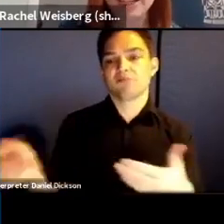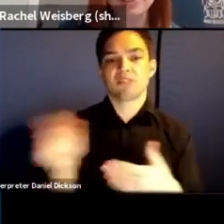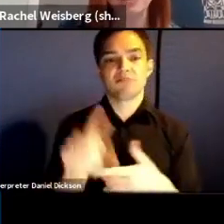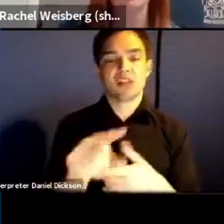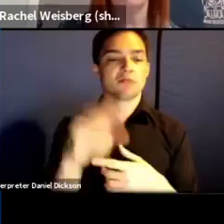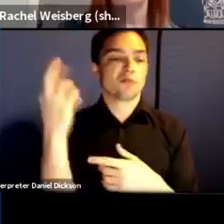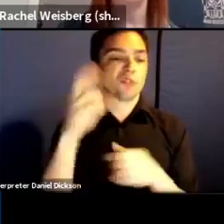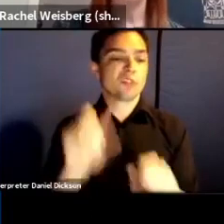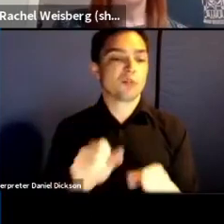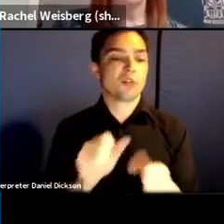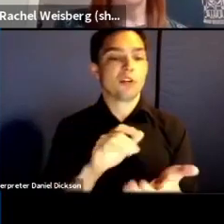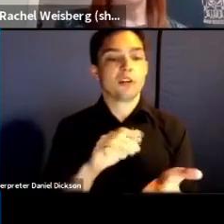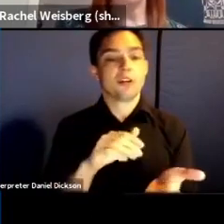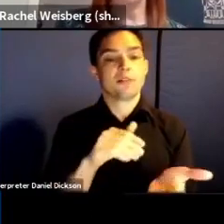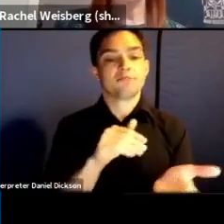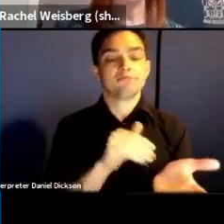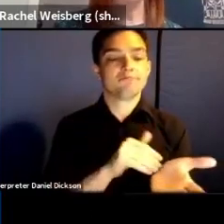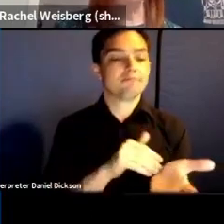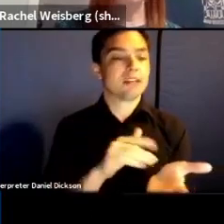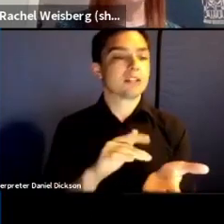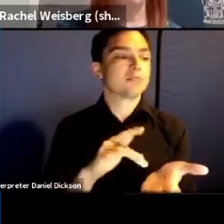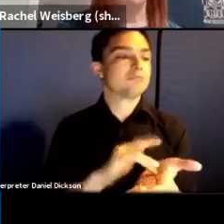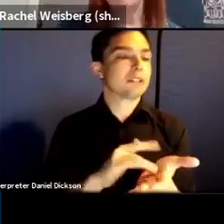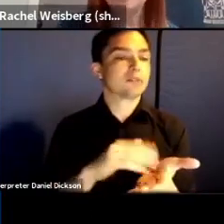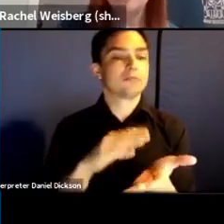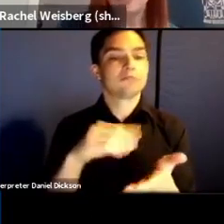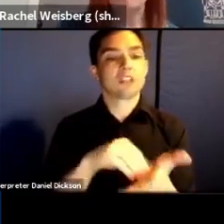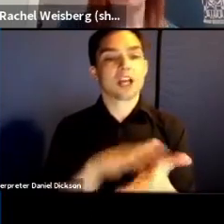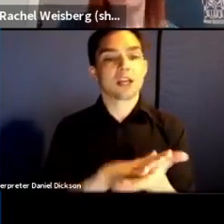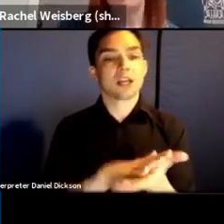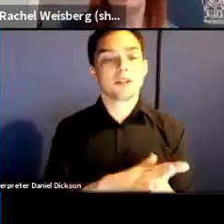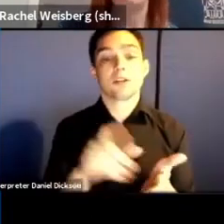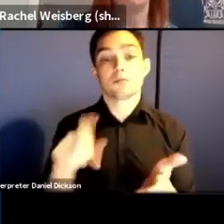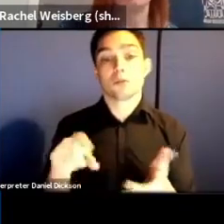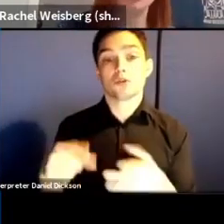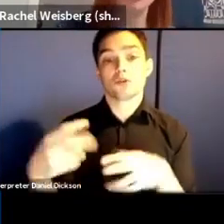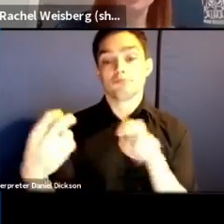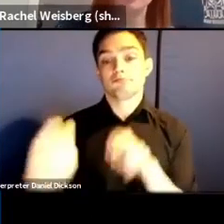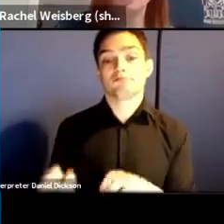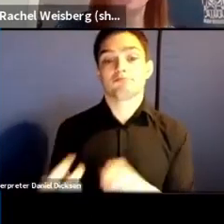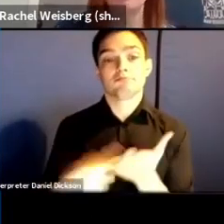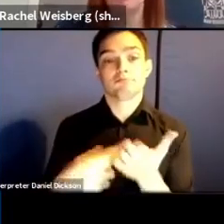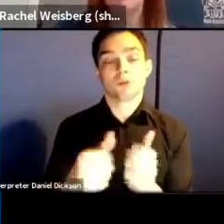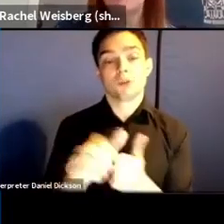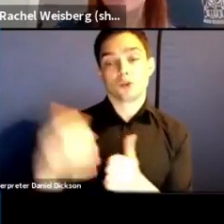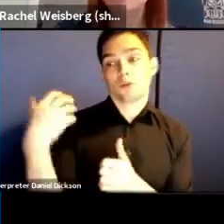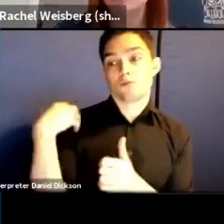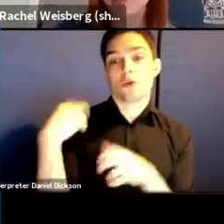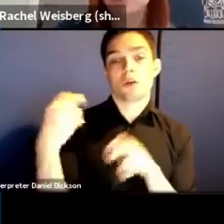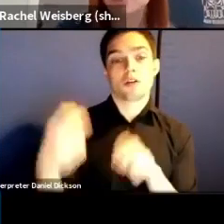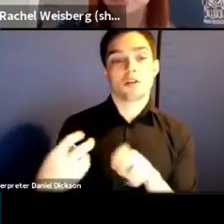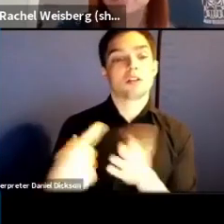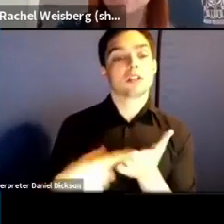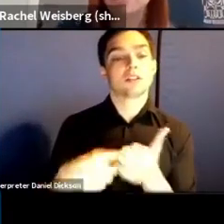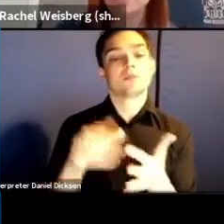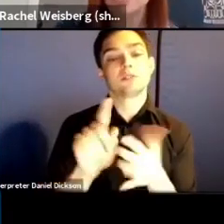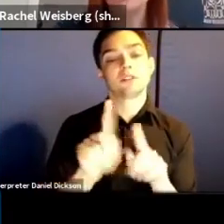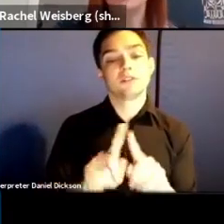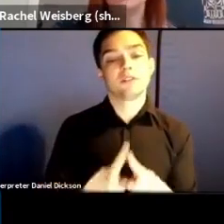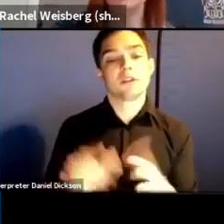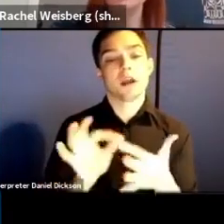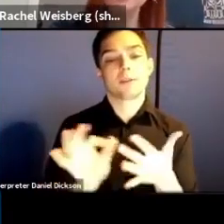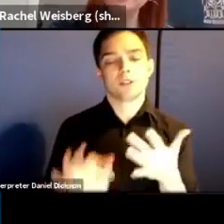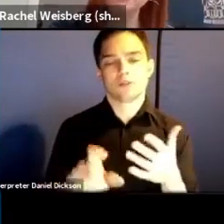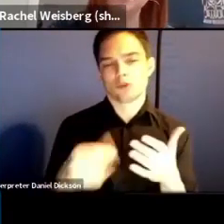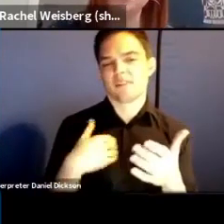medical documentation. There's supposed to be a dialogue between you and your employer to talk about all possible options.